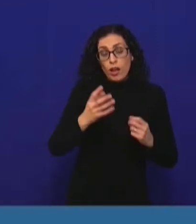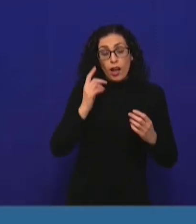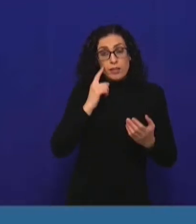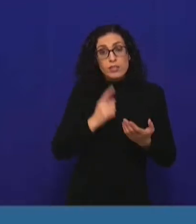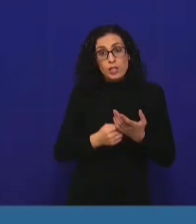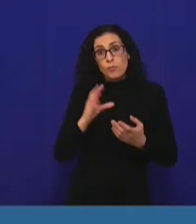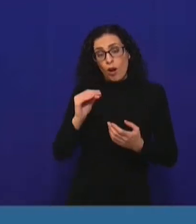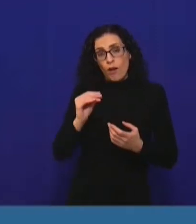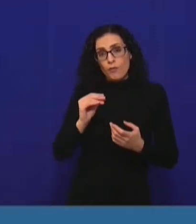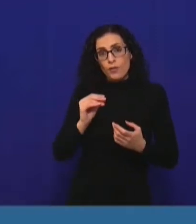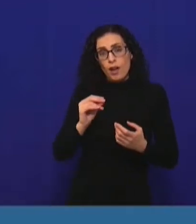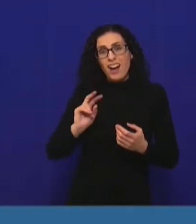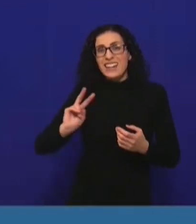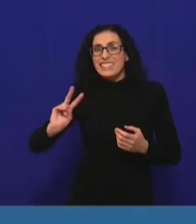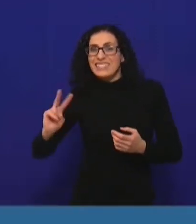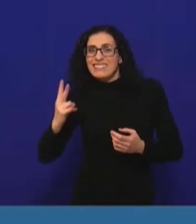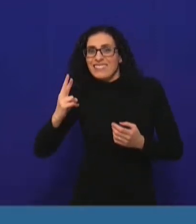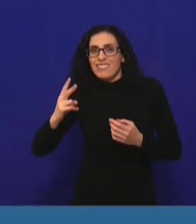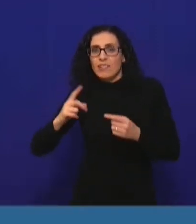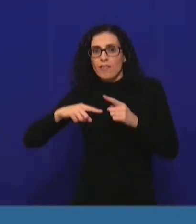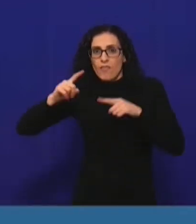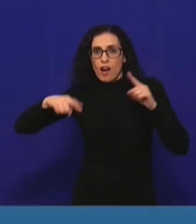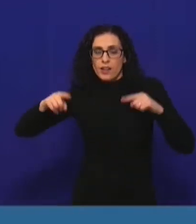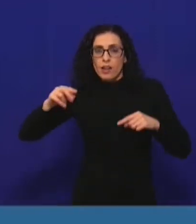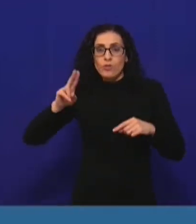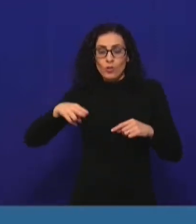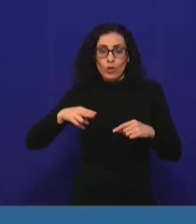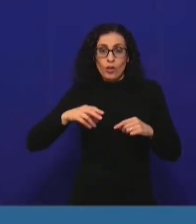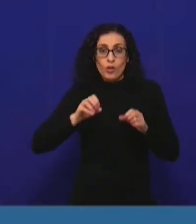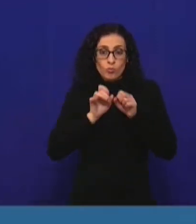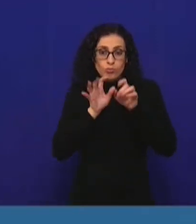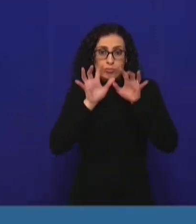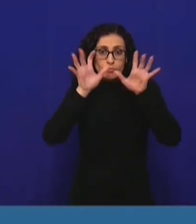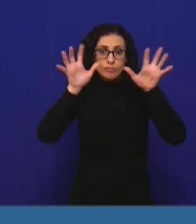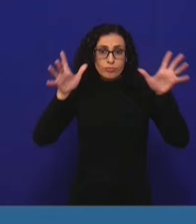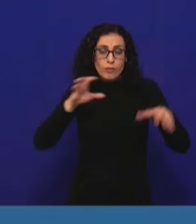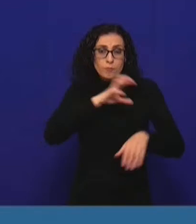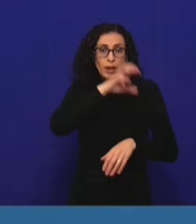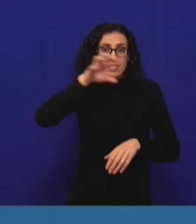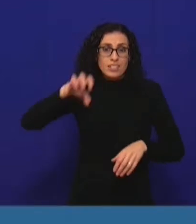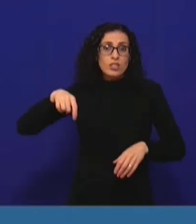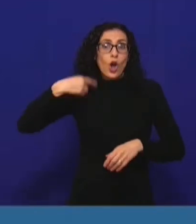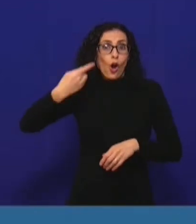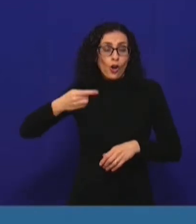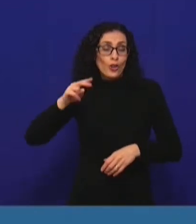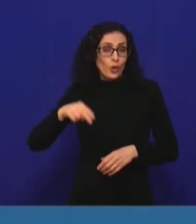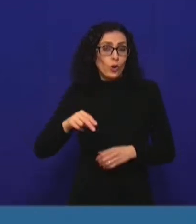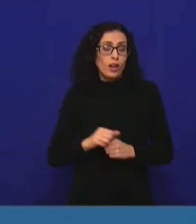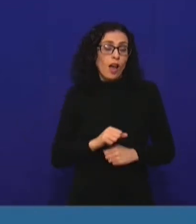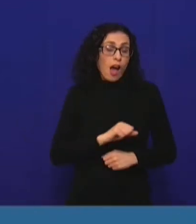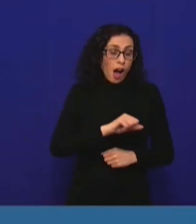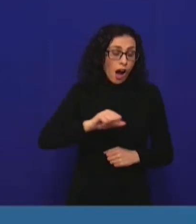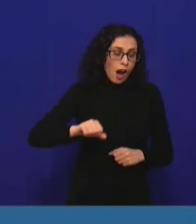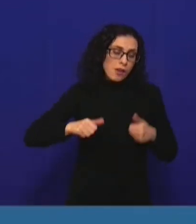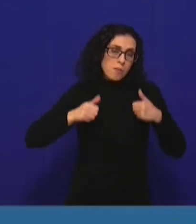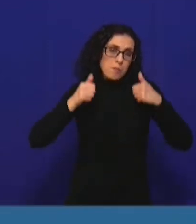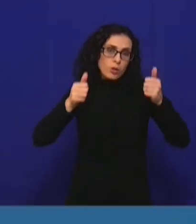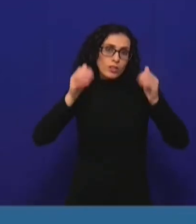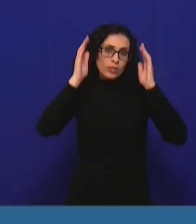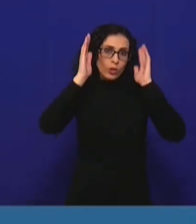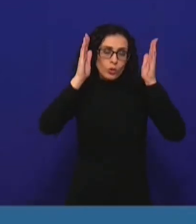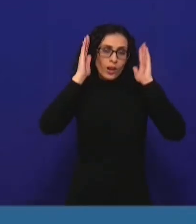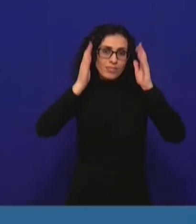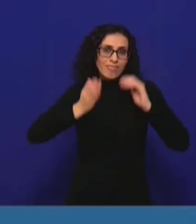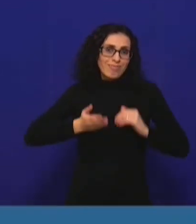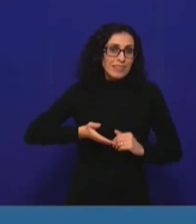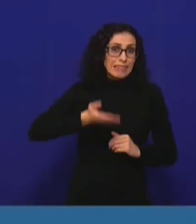il-varjant, ġifieri qed jinfirex ukoll f'diversi pajjiżi wkoll u l-implikazzjonijiet huma li aħna rridu nkunu iktar attenti,